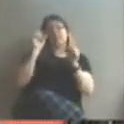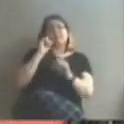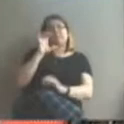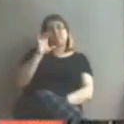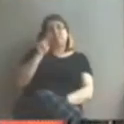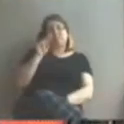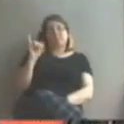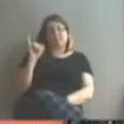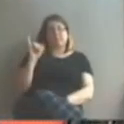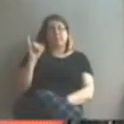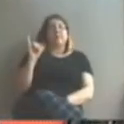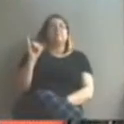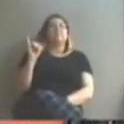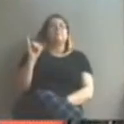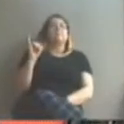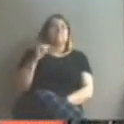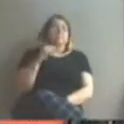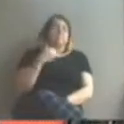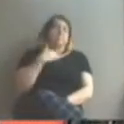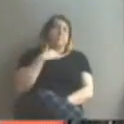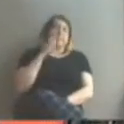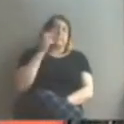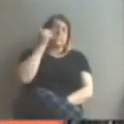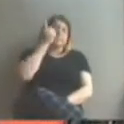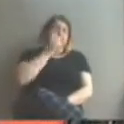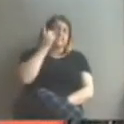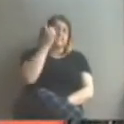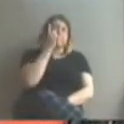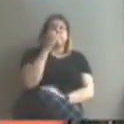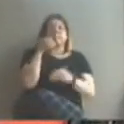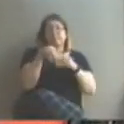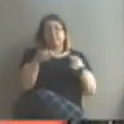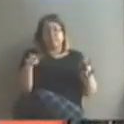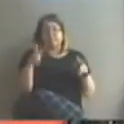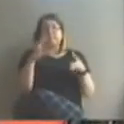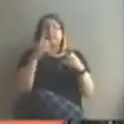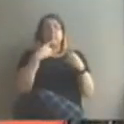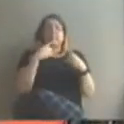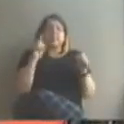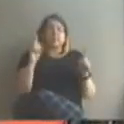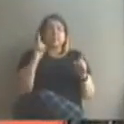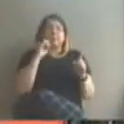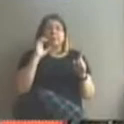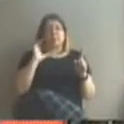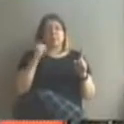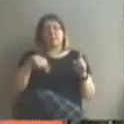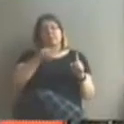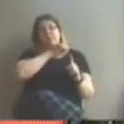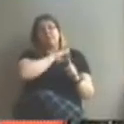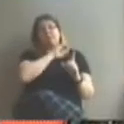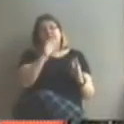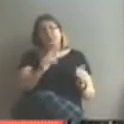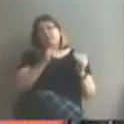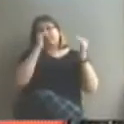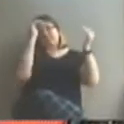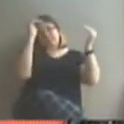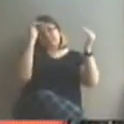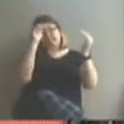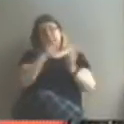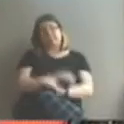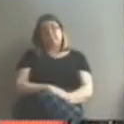Instruction myself, I've looked at the organizational effectiveness for us to take our work to the next